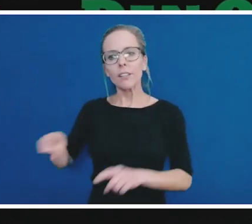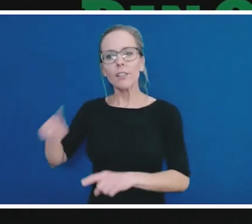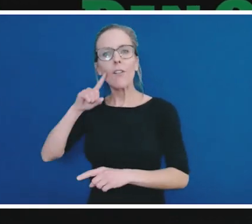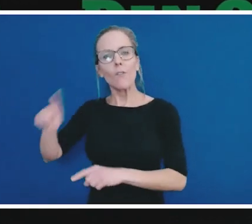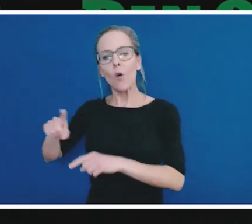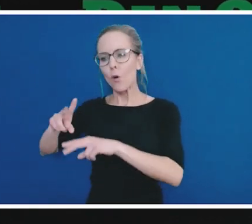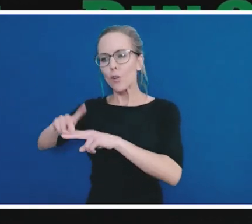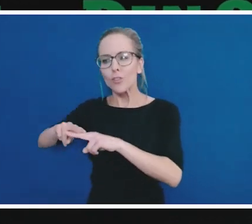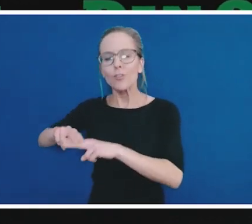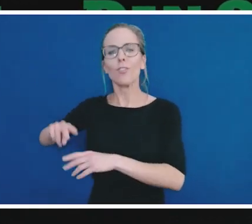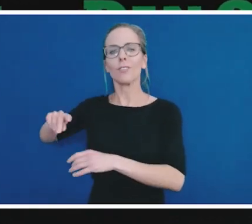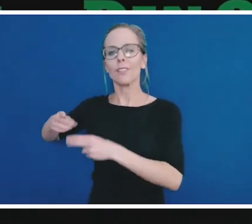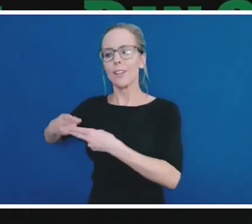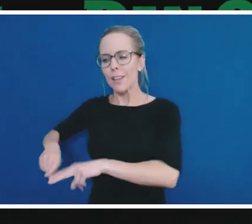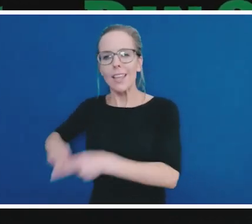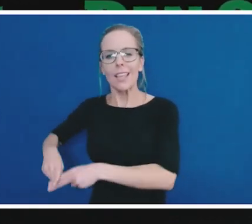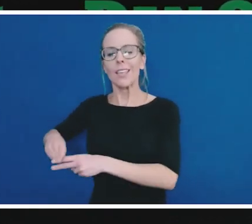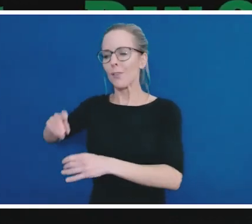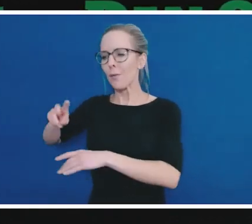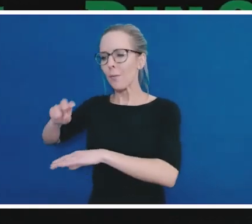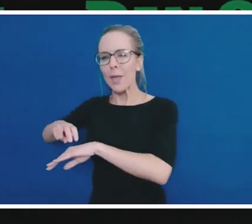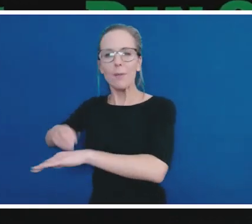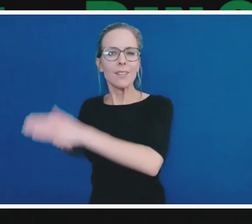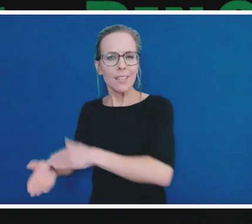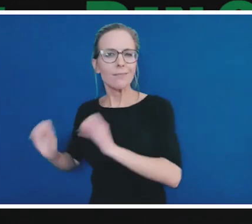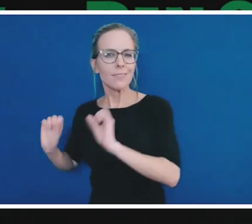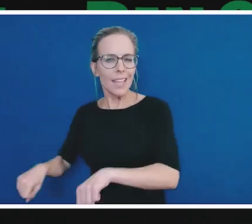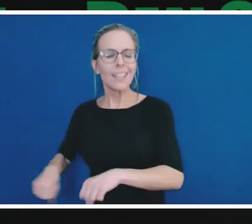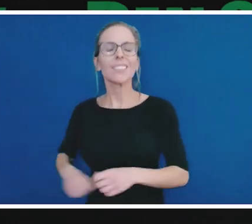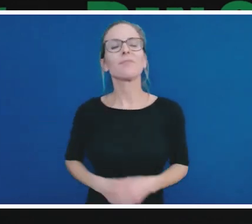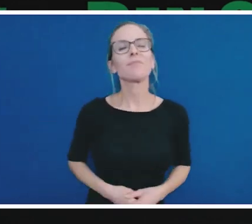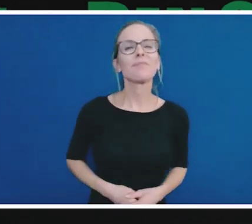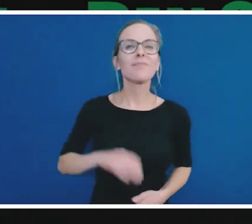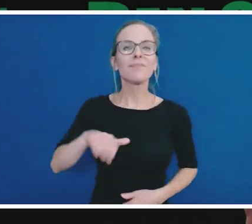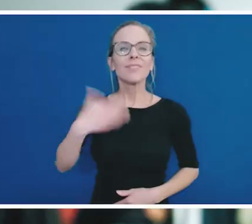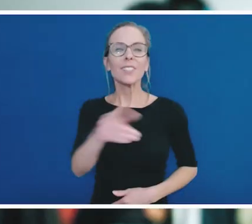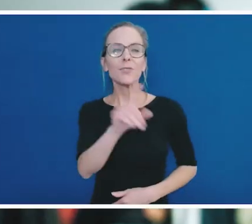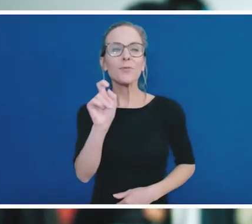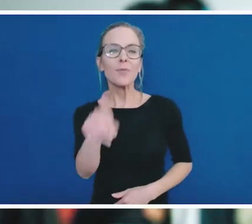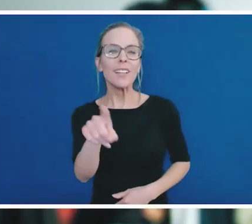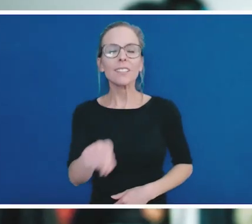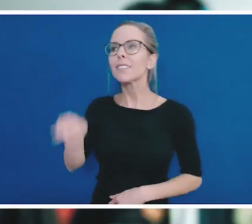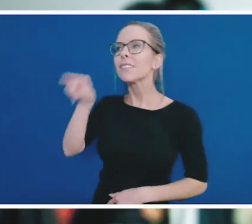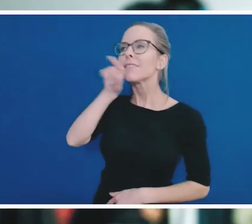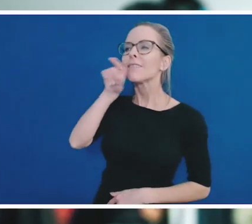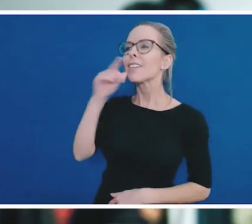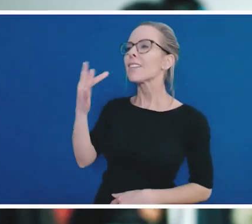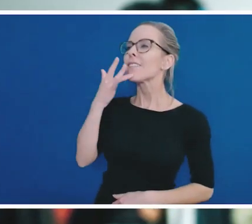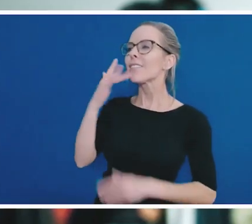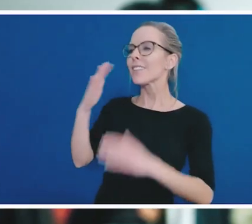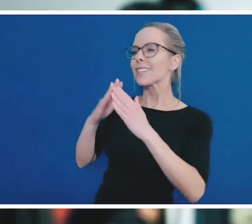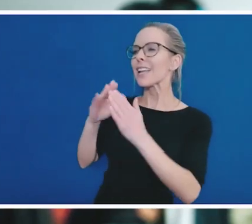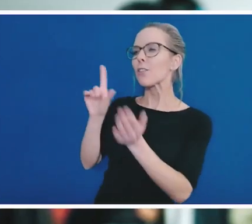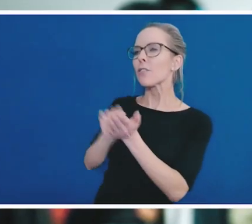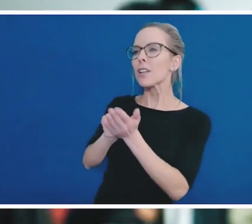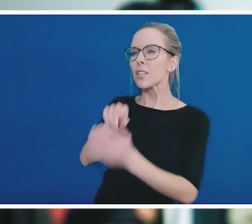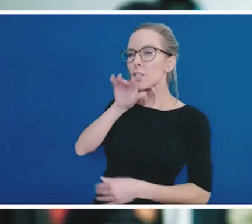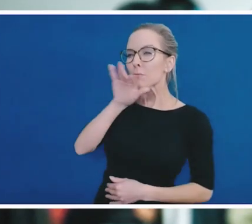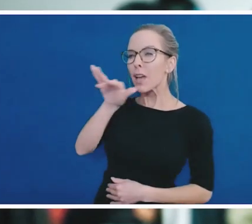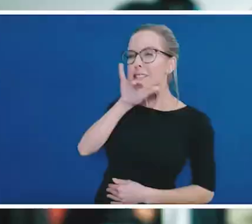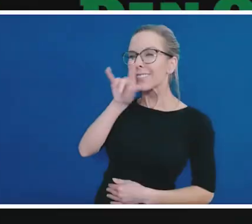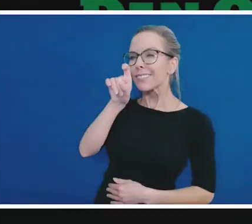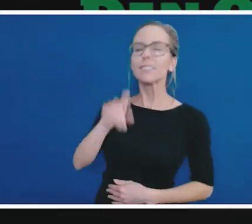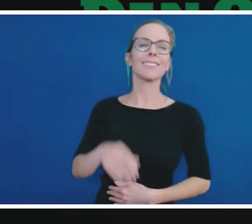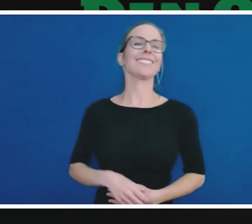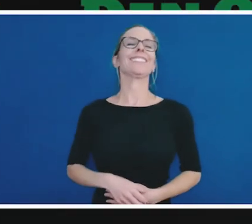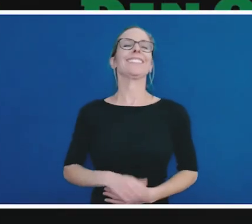use it like a salt and pepper and put it on your scrambled eggs or a baked potato. Next question. Toothpick with the Flavortown Herald. How spicy is the